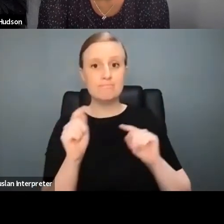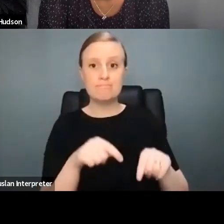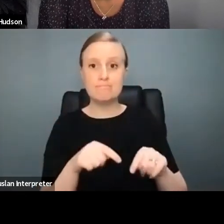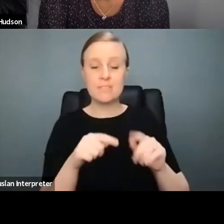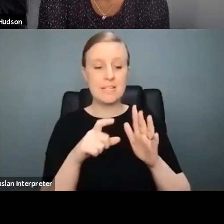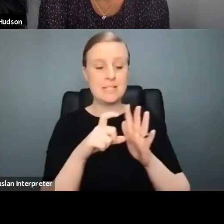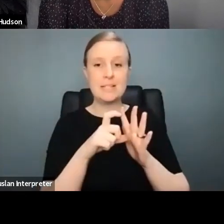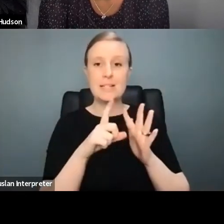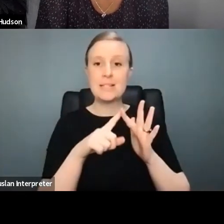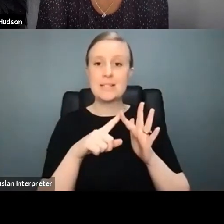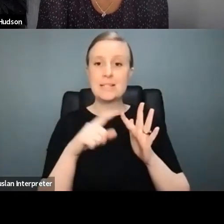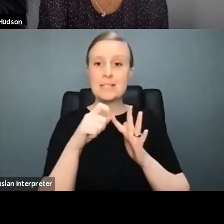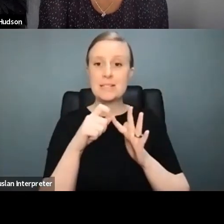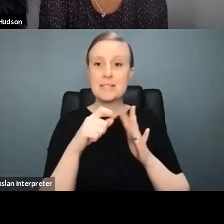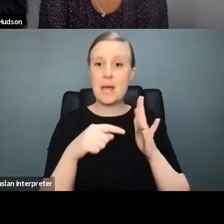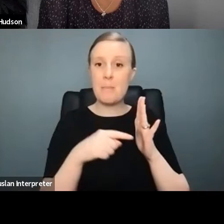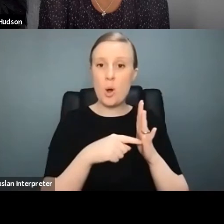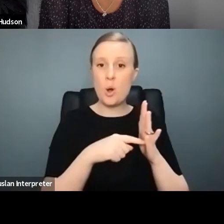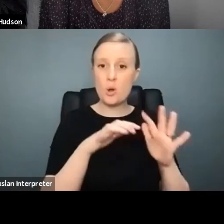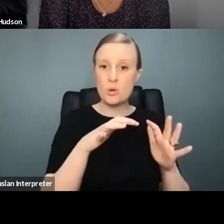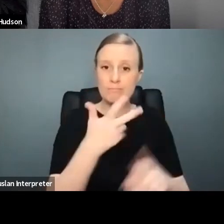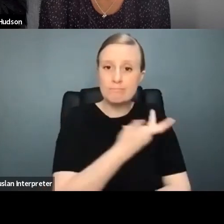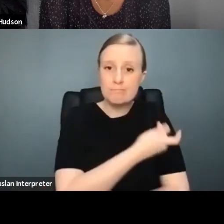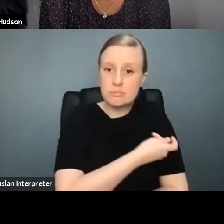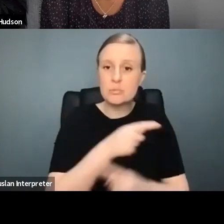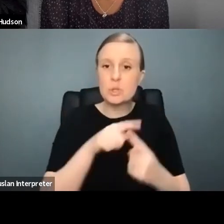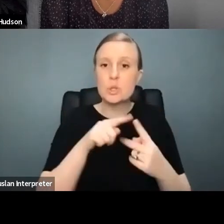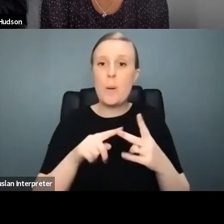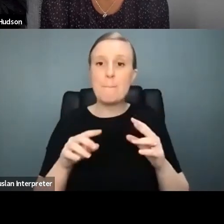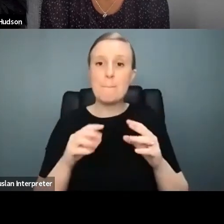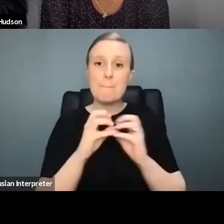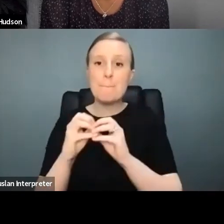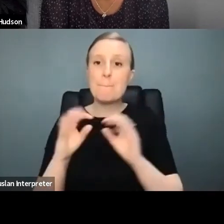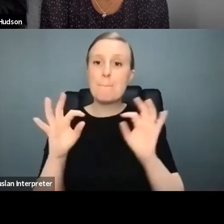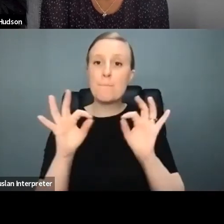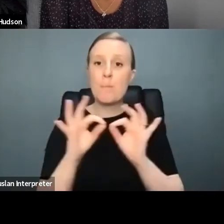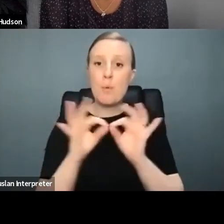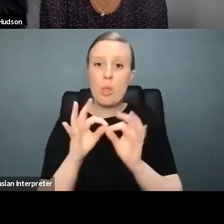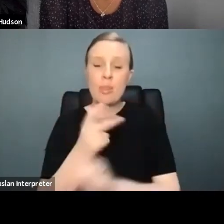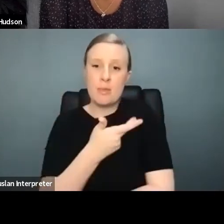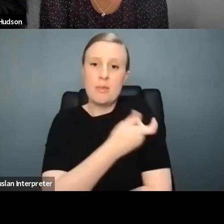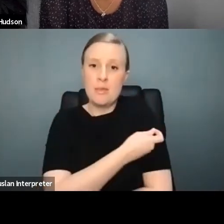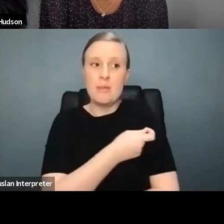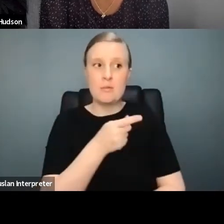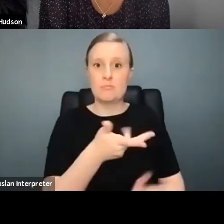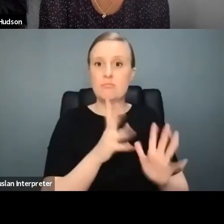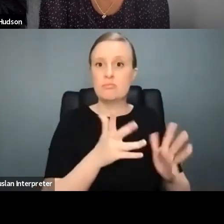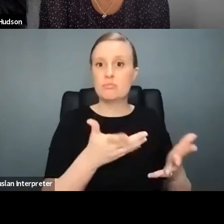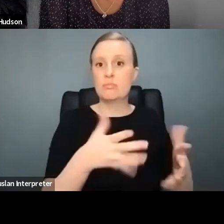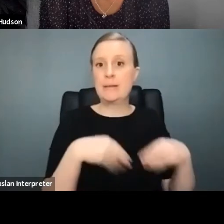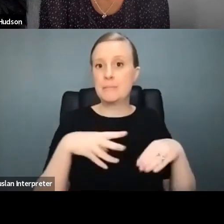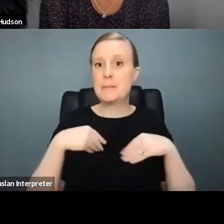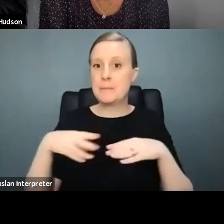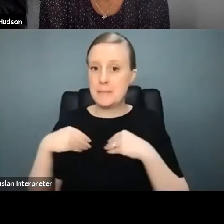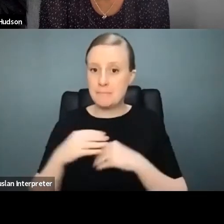buprenorphine, and I think that's exactly as you say, for those for whom it works well, it's been excellent, and certainly within lockdown. But I've been